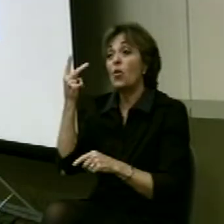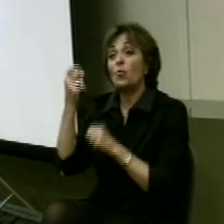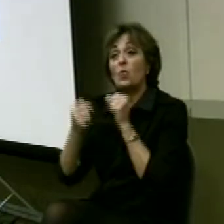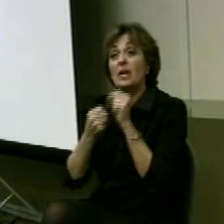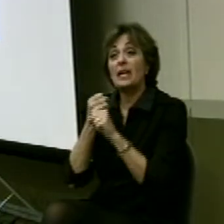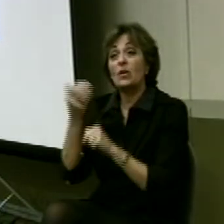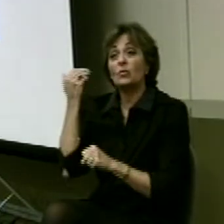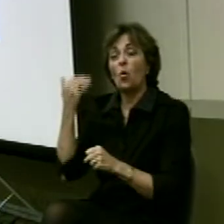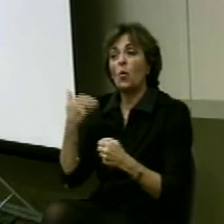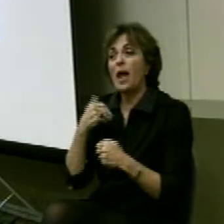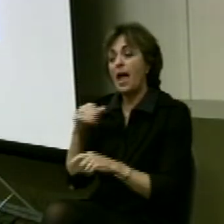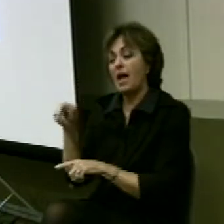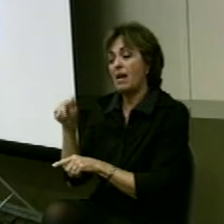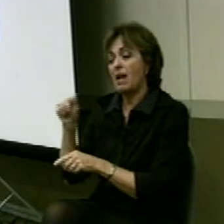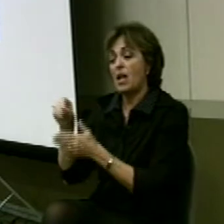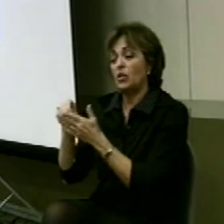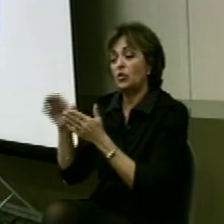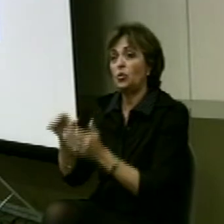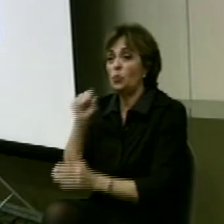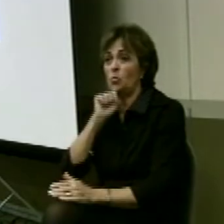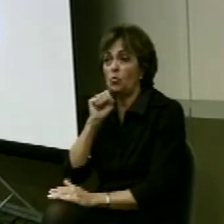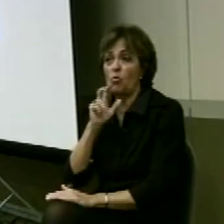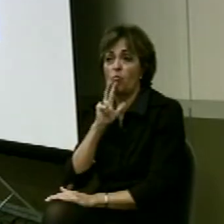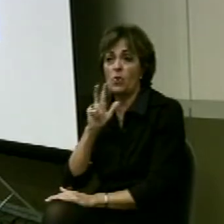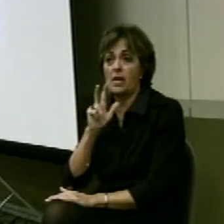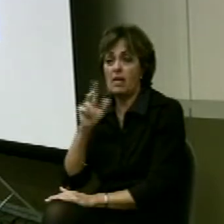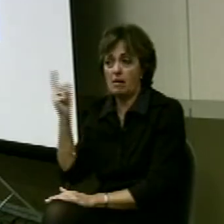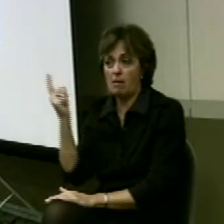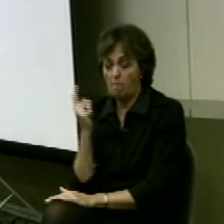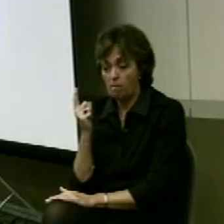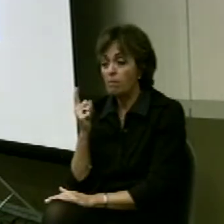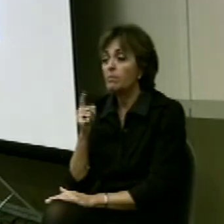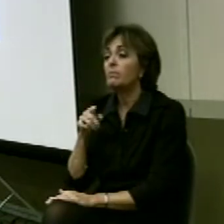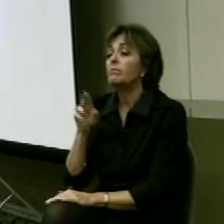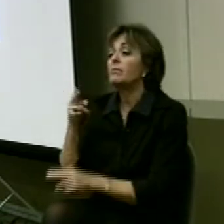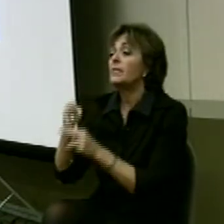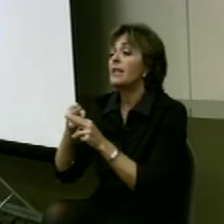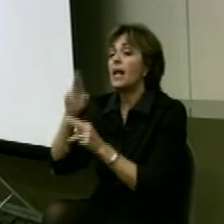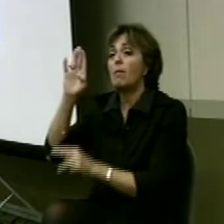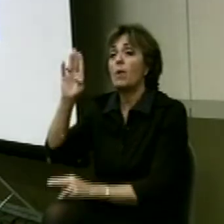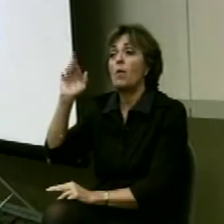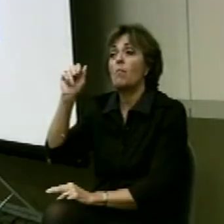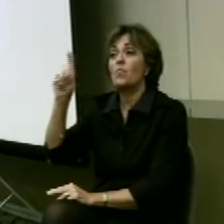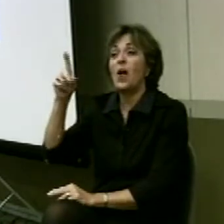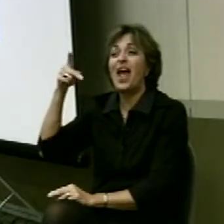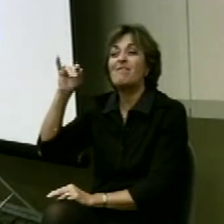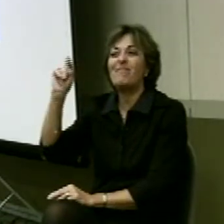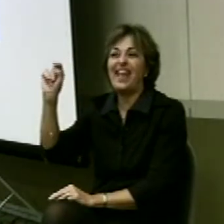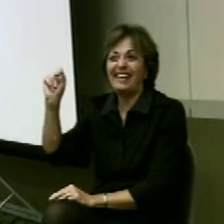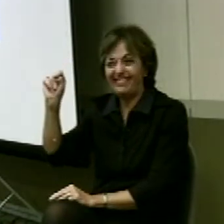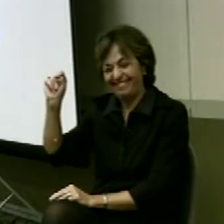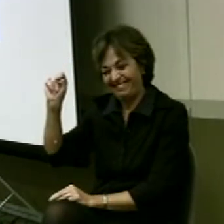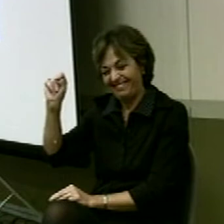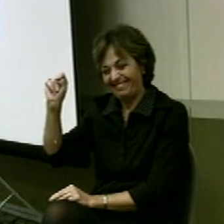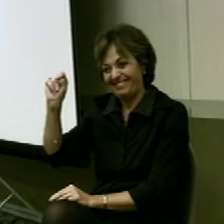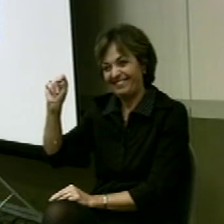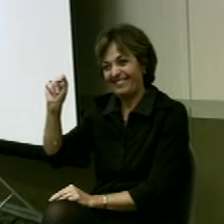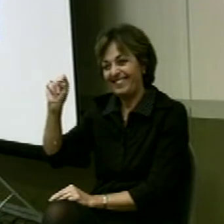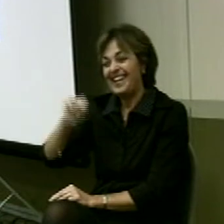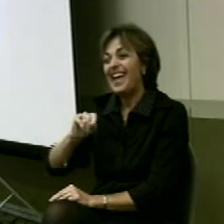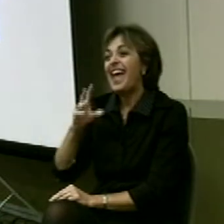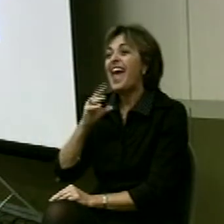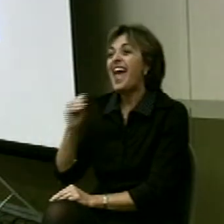what happened was 3 years ago, we had a 3-year-old student come to us whose name was Brad